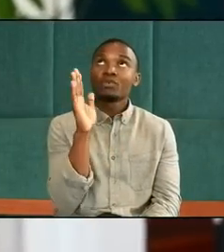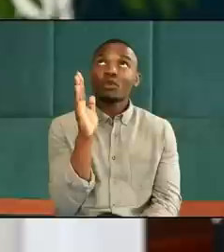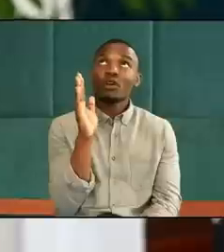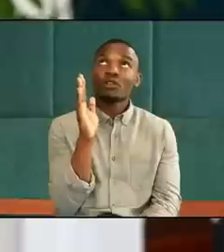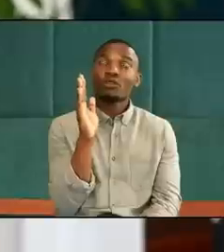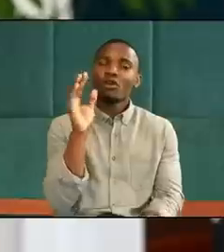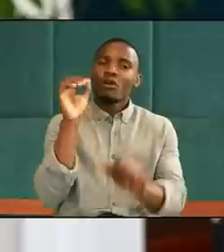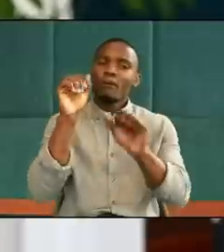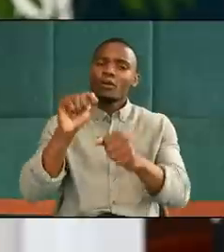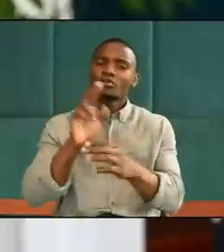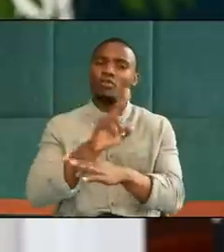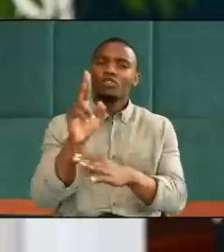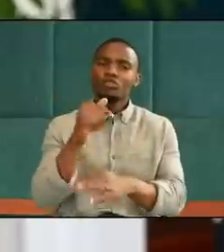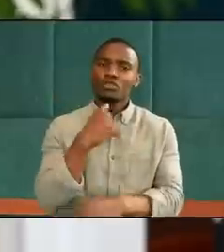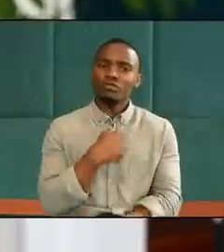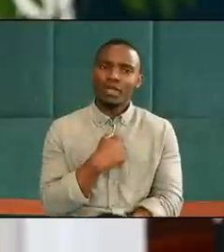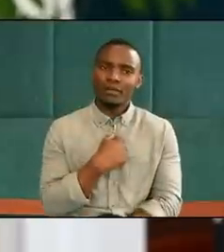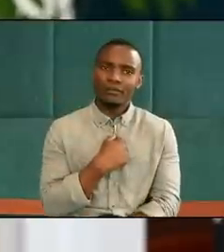can you use me?